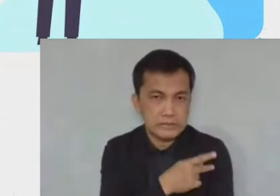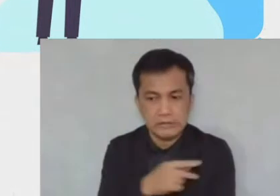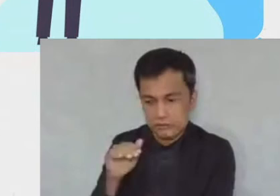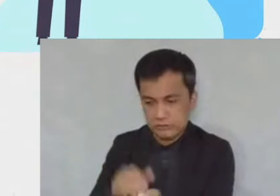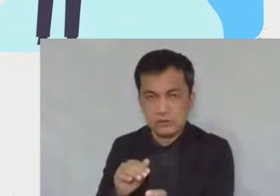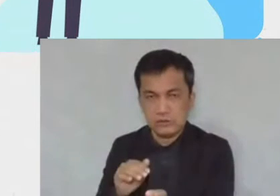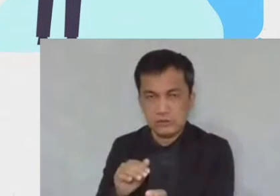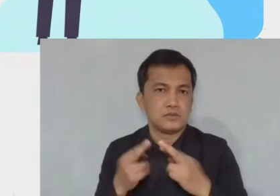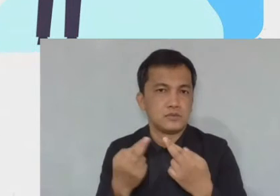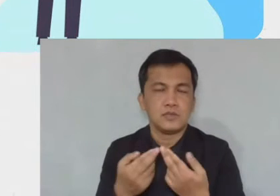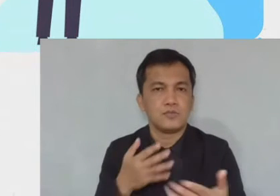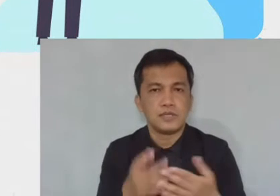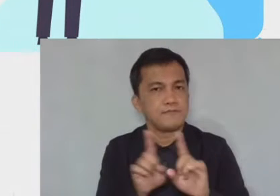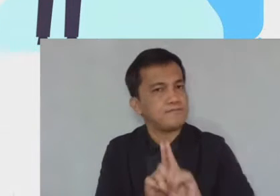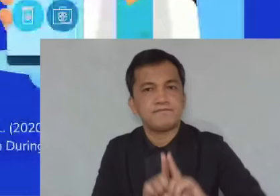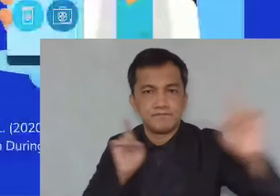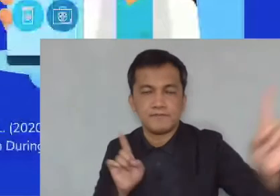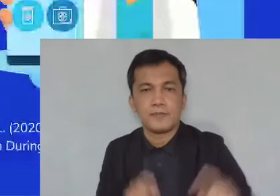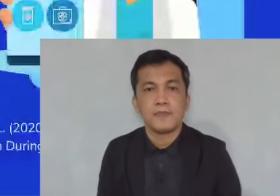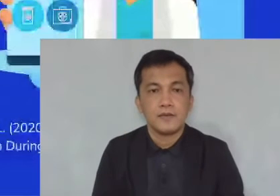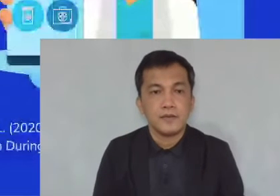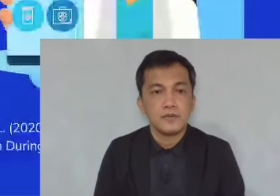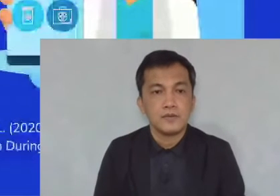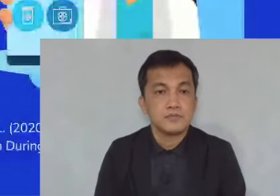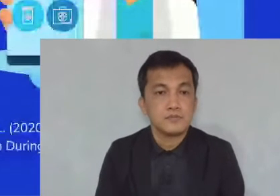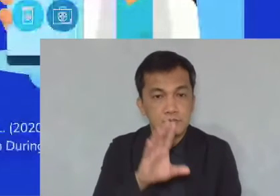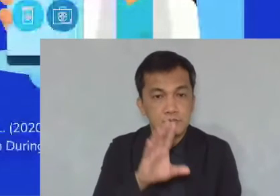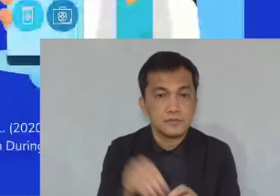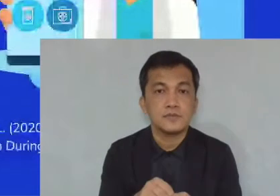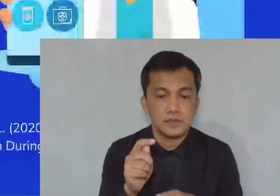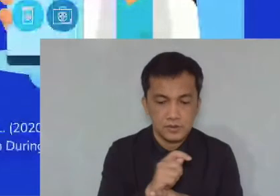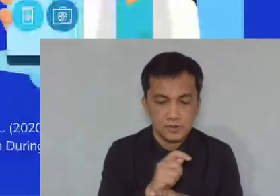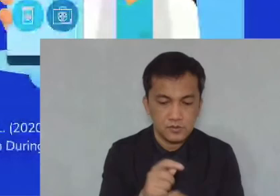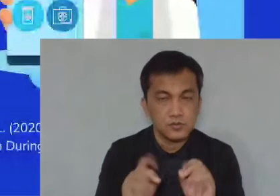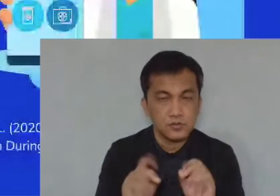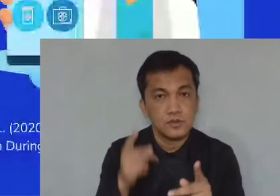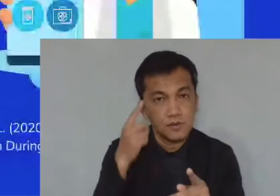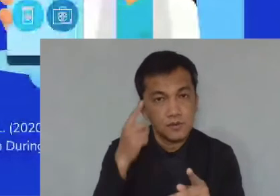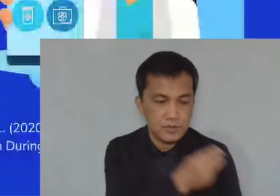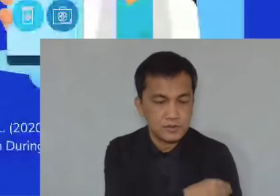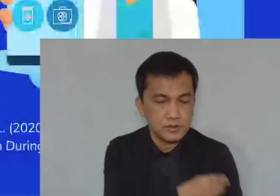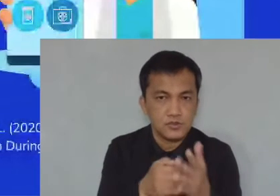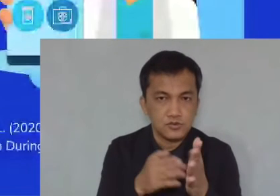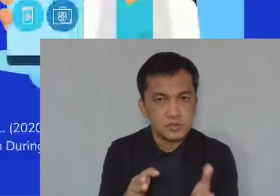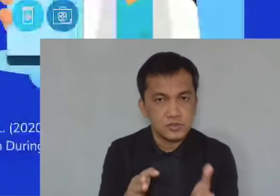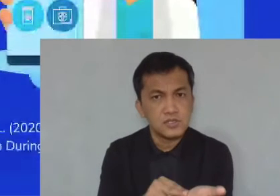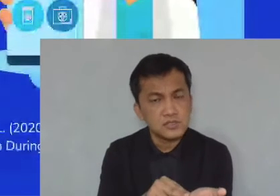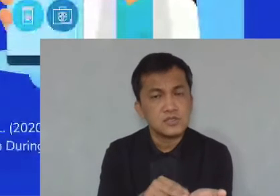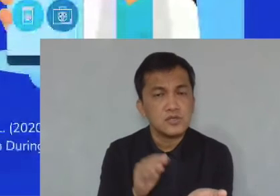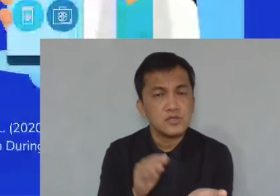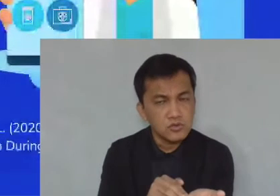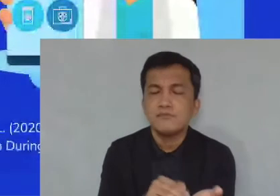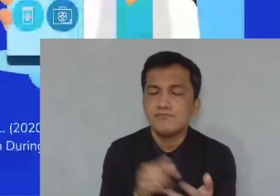distance. So I've also reviewed some of the training opportunities for medical students, for nurses,